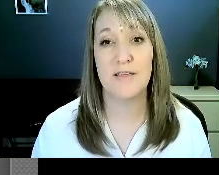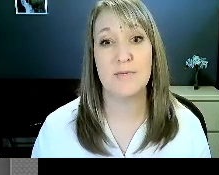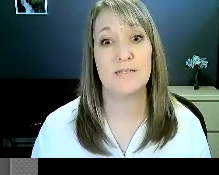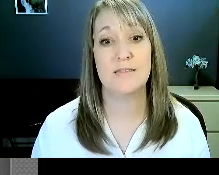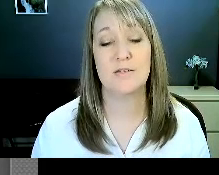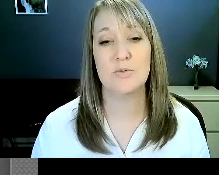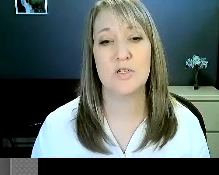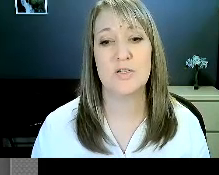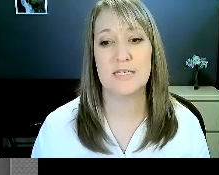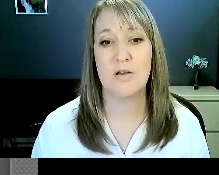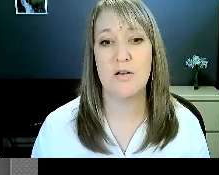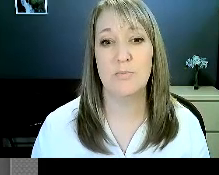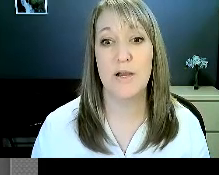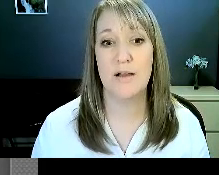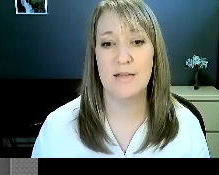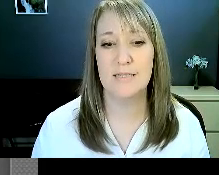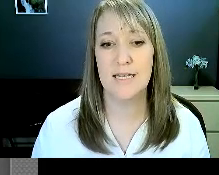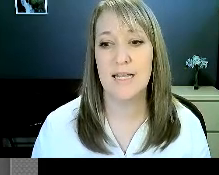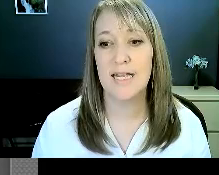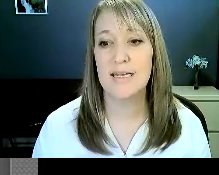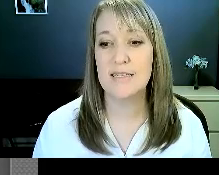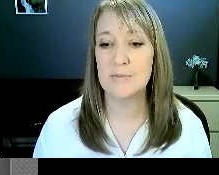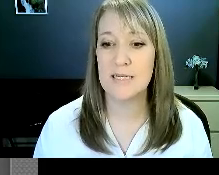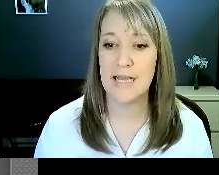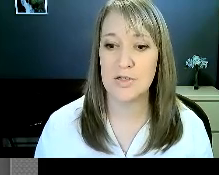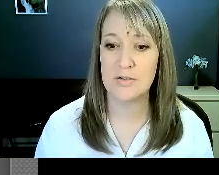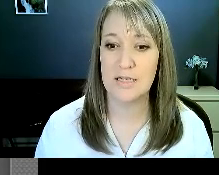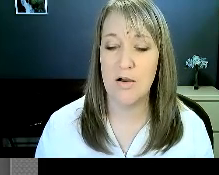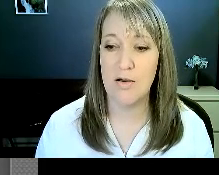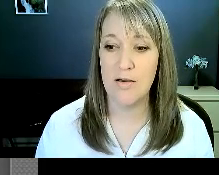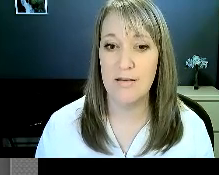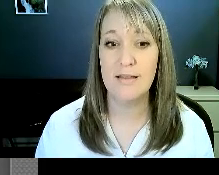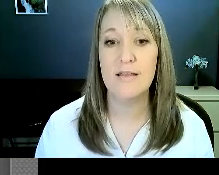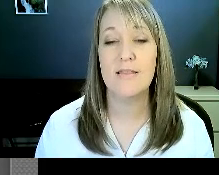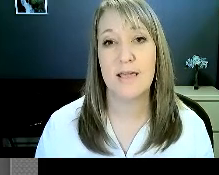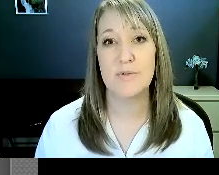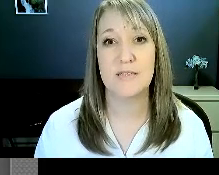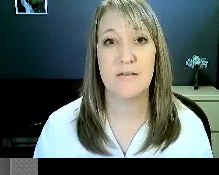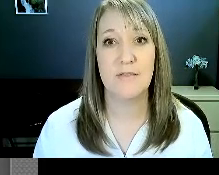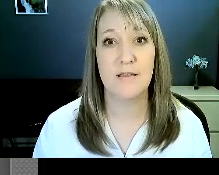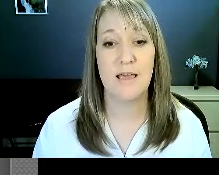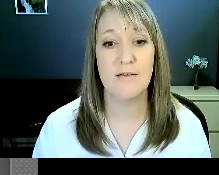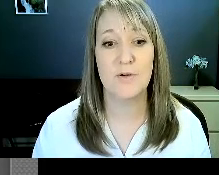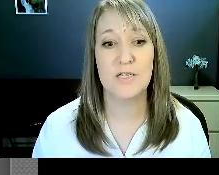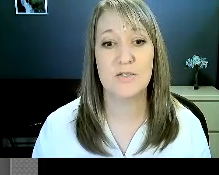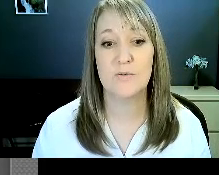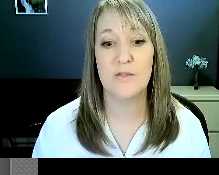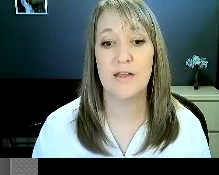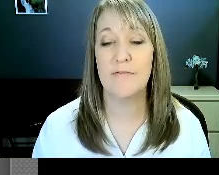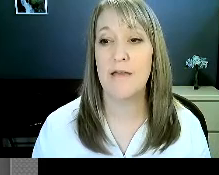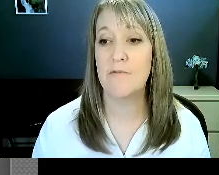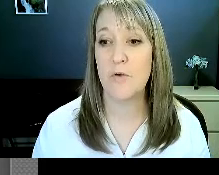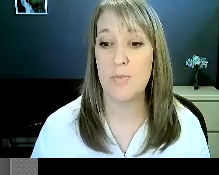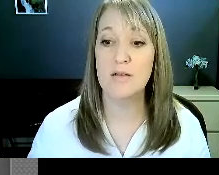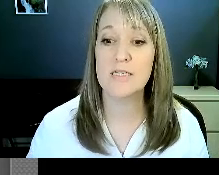Tilden's famous sculptures is called Bear Hunt. And this one is actually on the campus of the California School for the